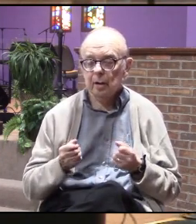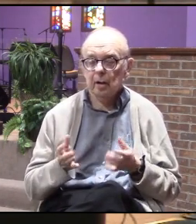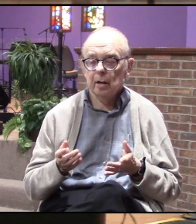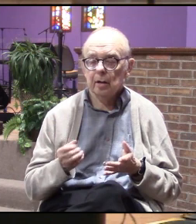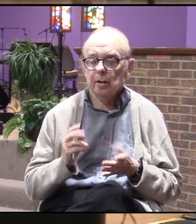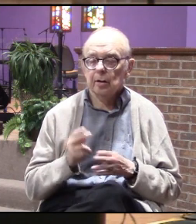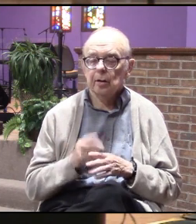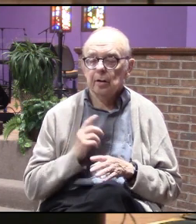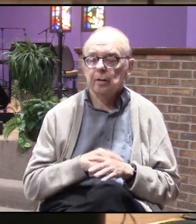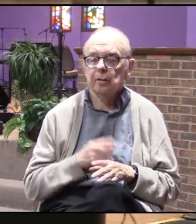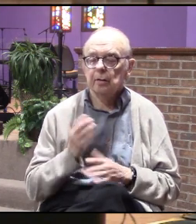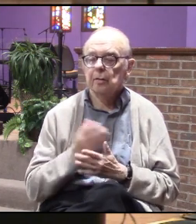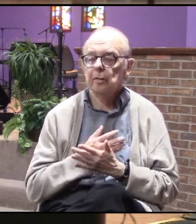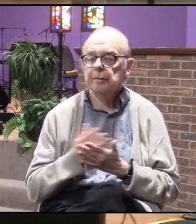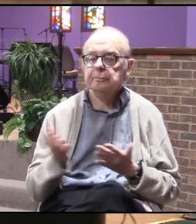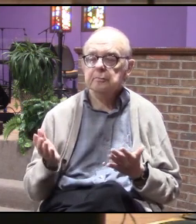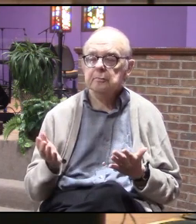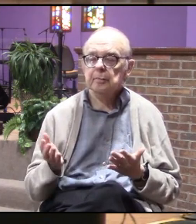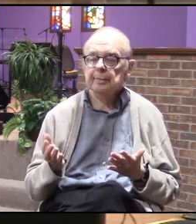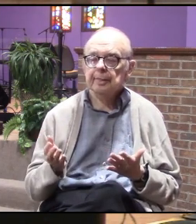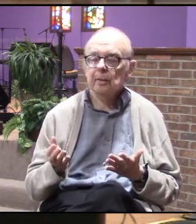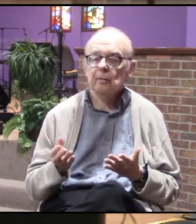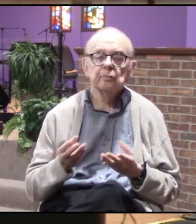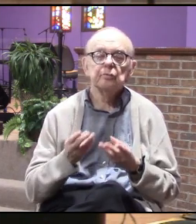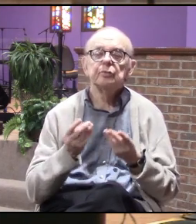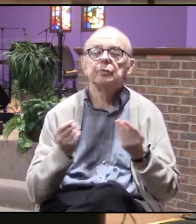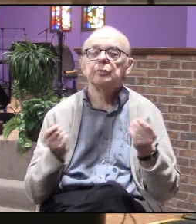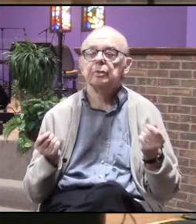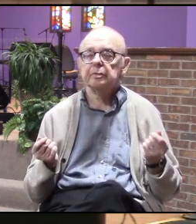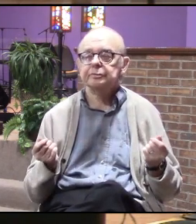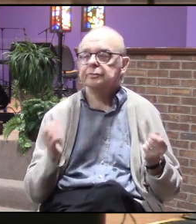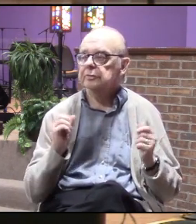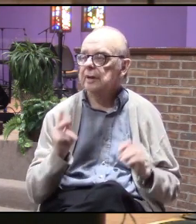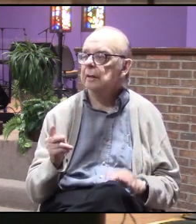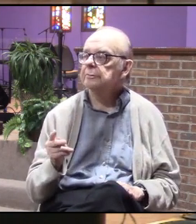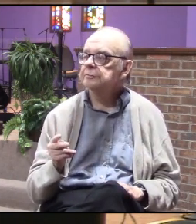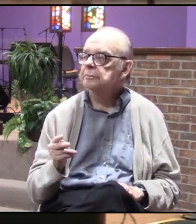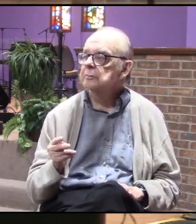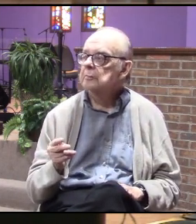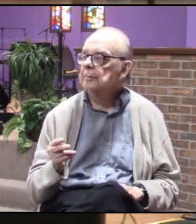while for the rain and everything to dissipate. Okay?